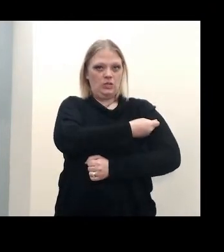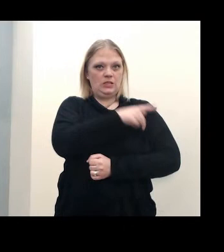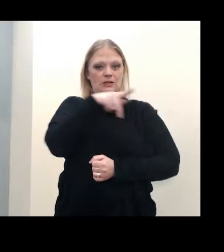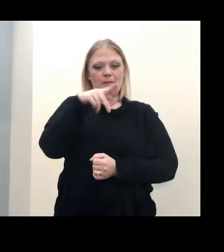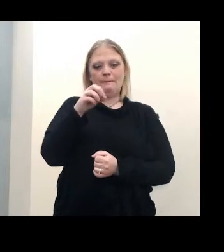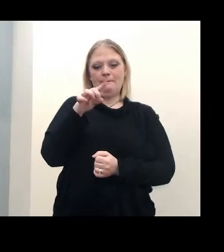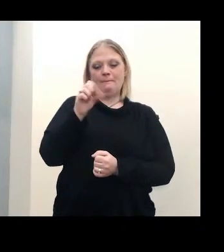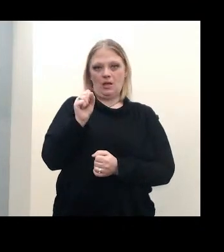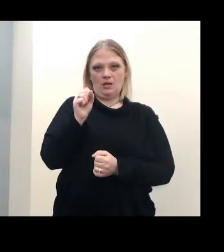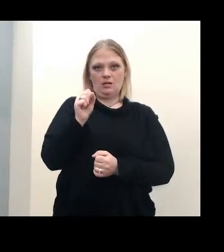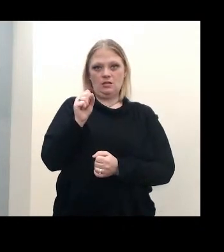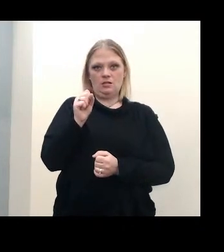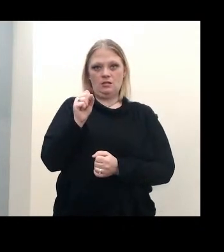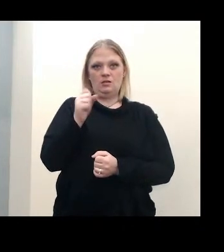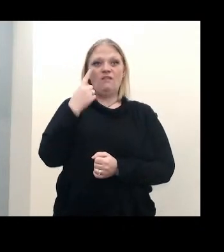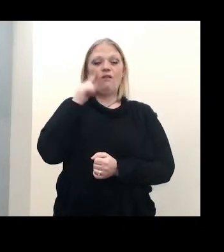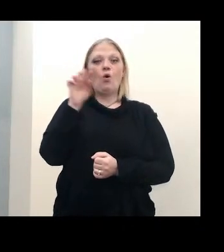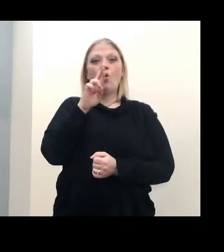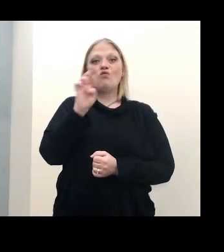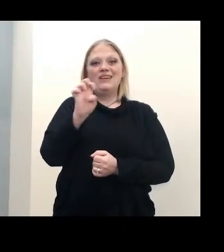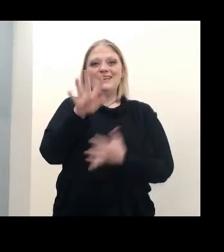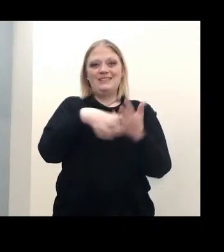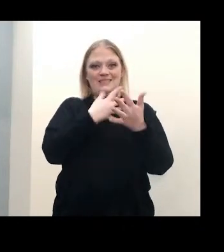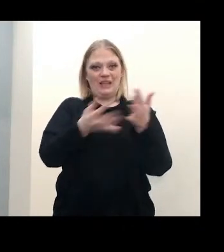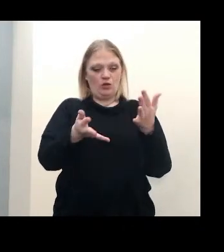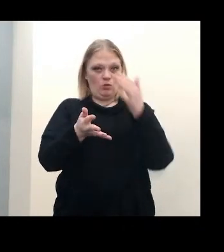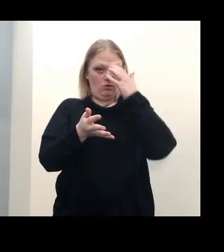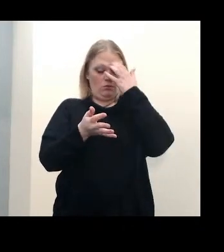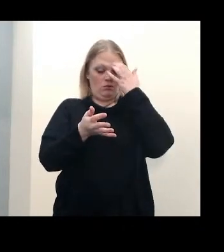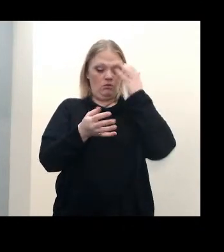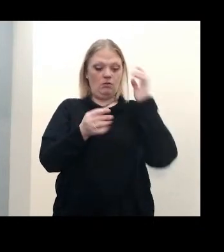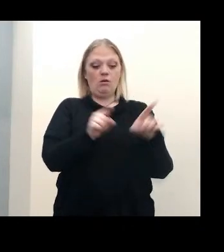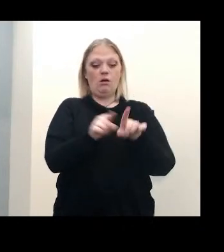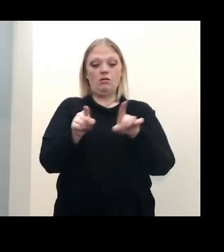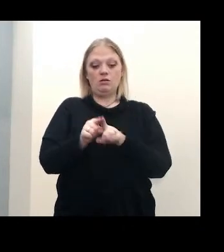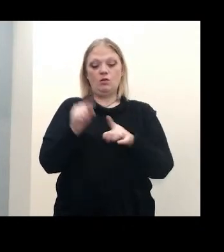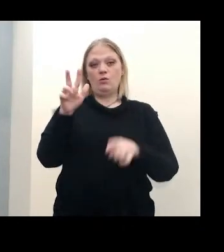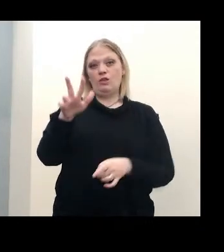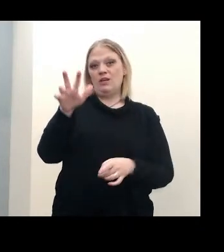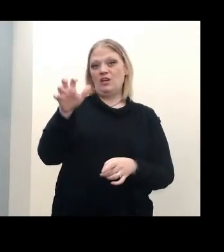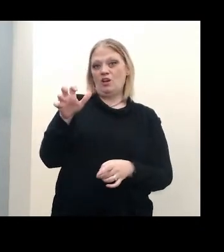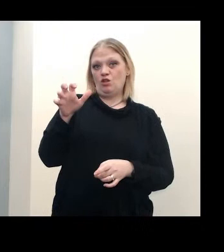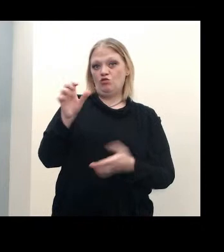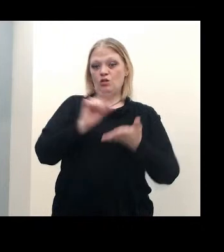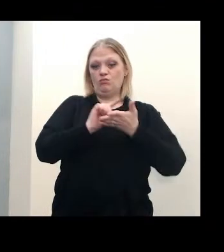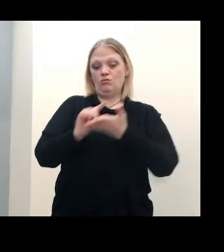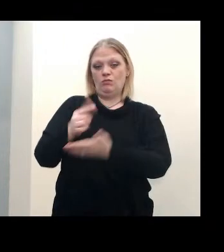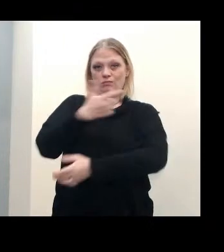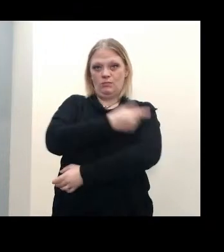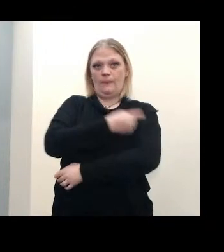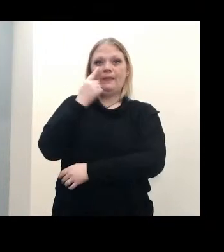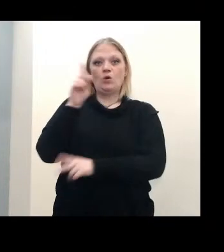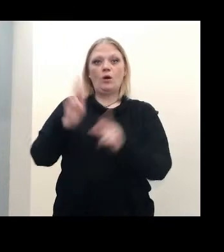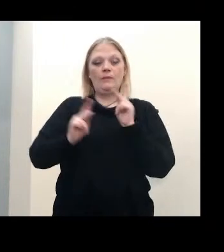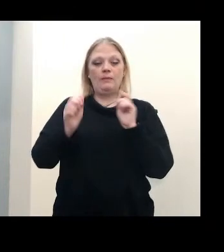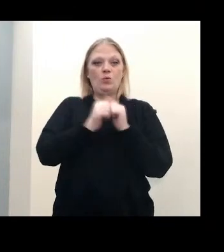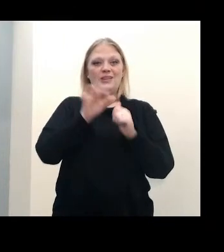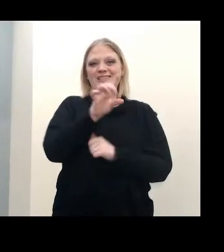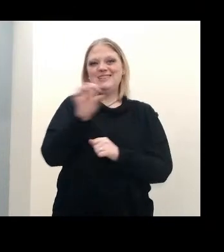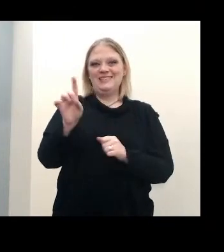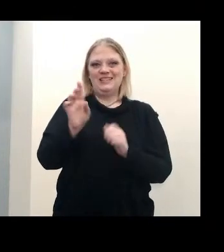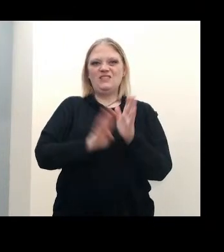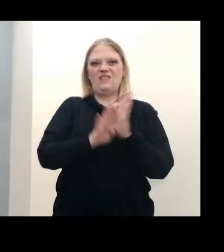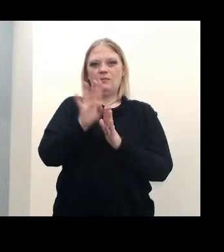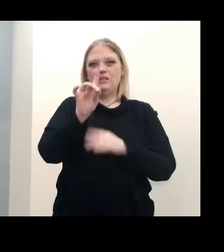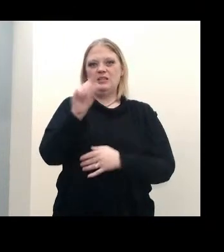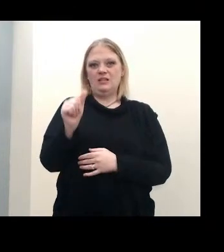those canceled appointments right now in Erie County. And then we're also receiving 300 doses for people with developmental disability living